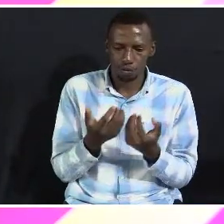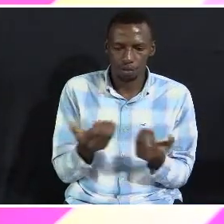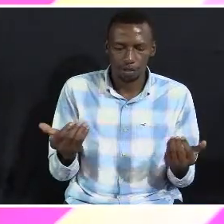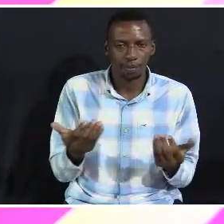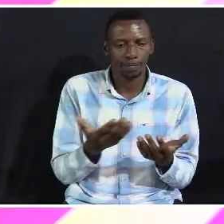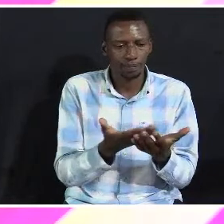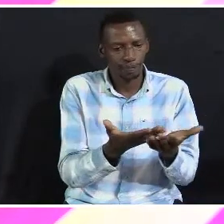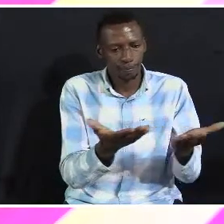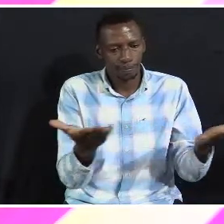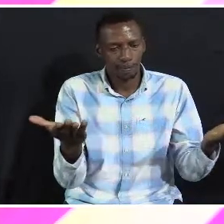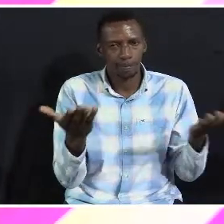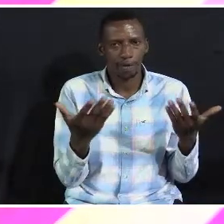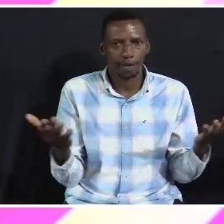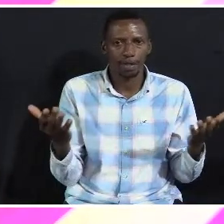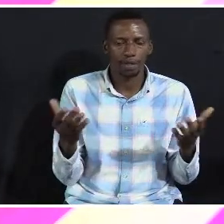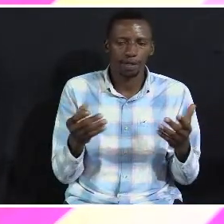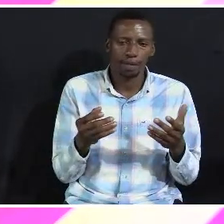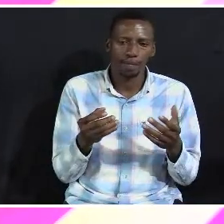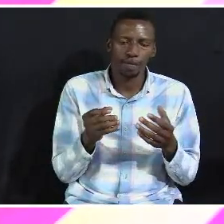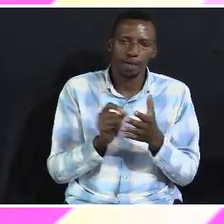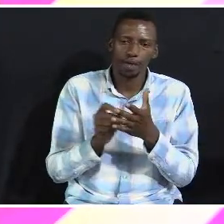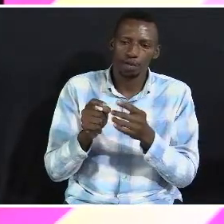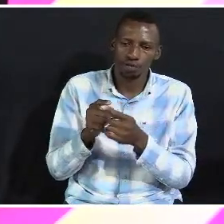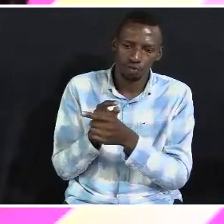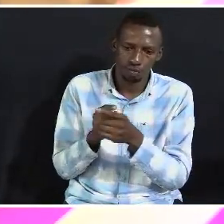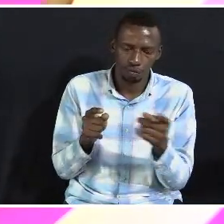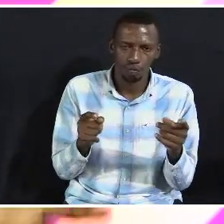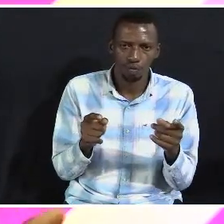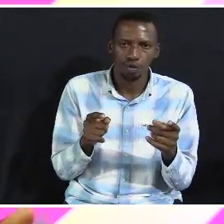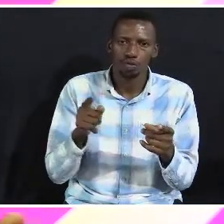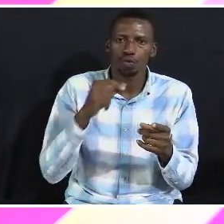to you, so that you may not sin. And if